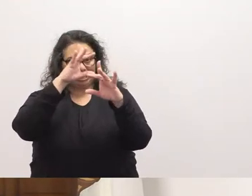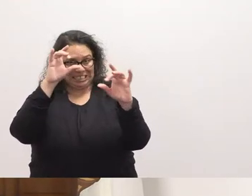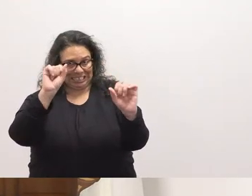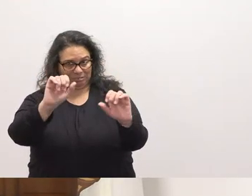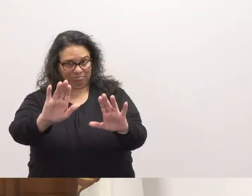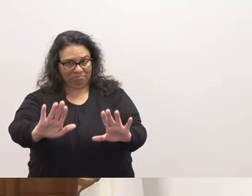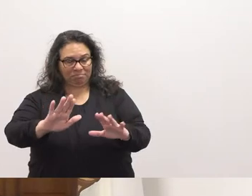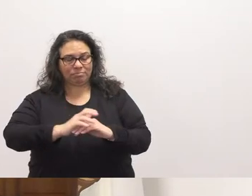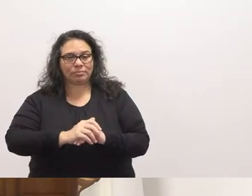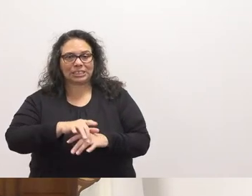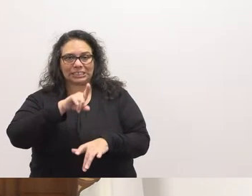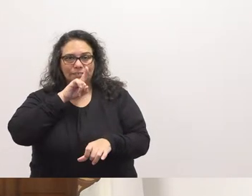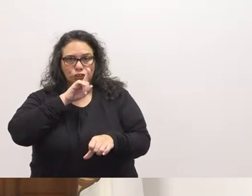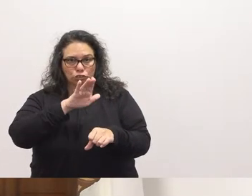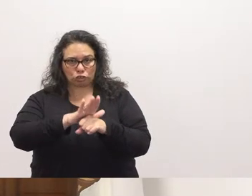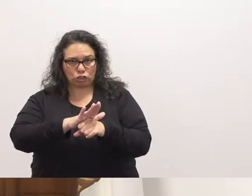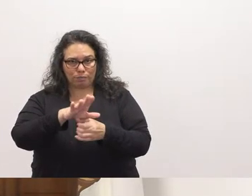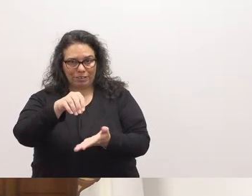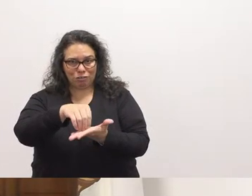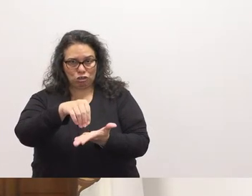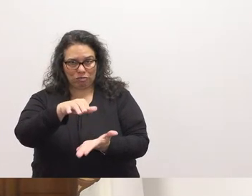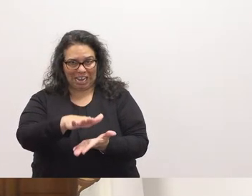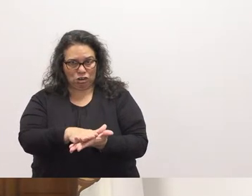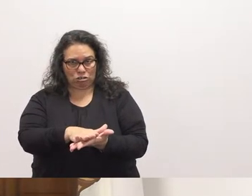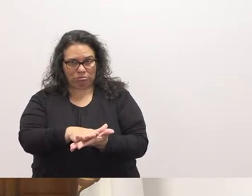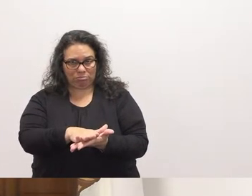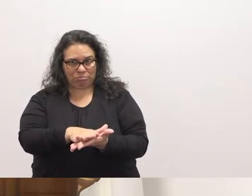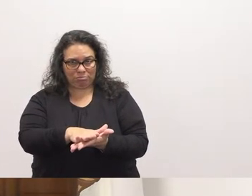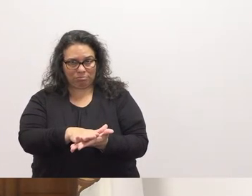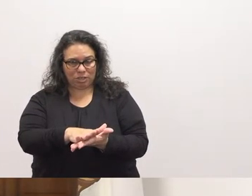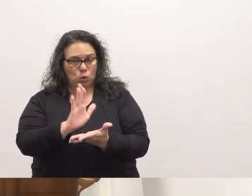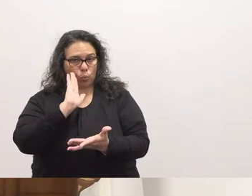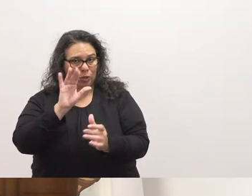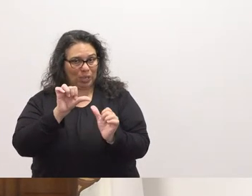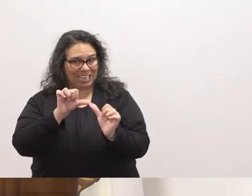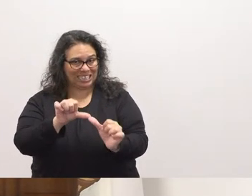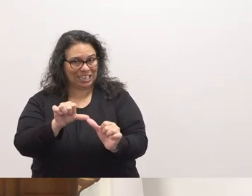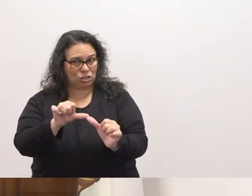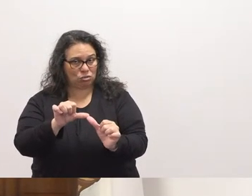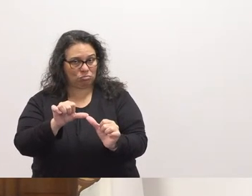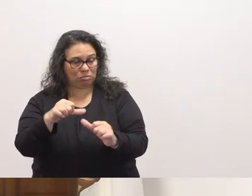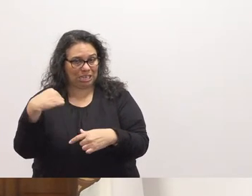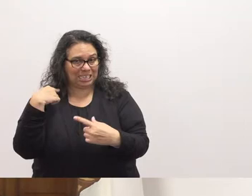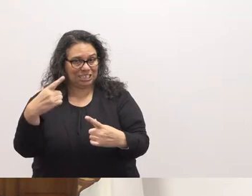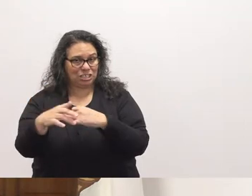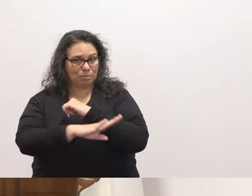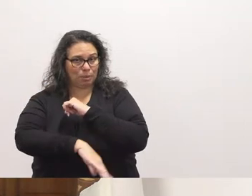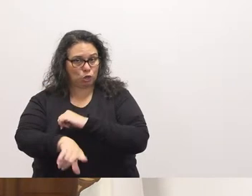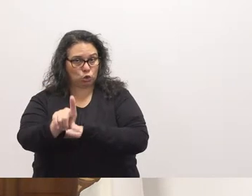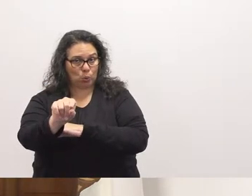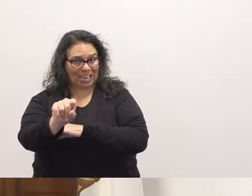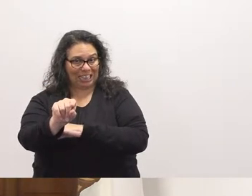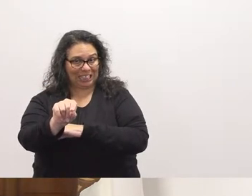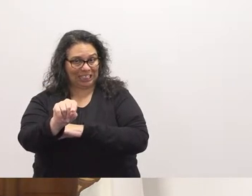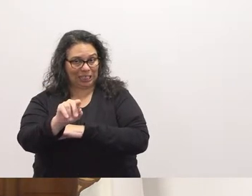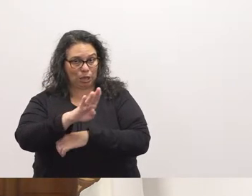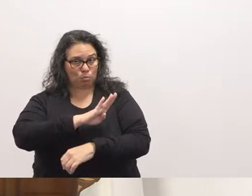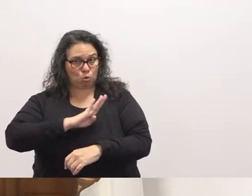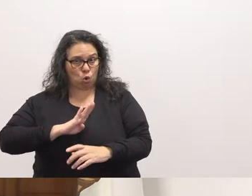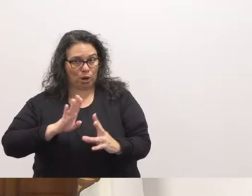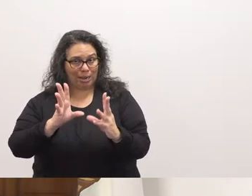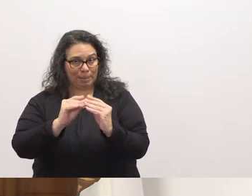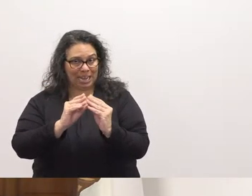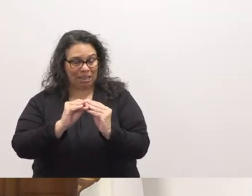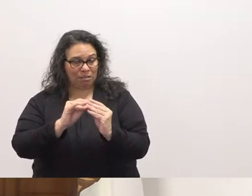ask to confirm for the record that this item is going to be continued until September 20th board meeting? Yes. Is